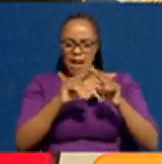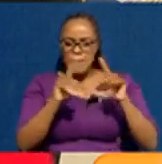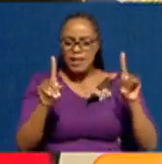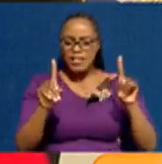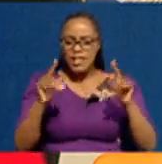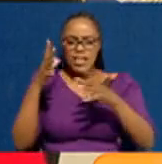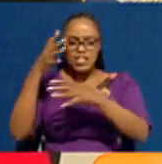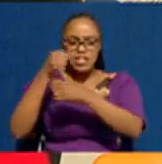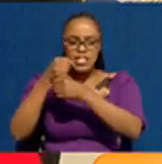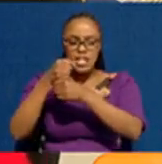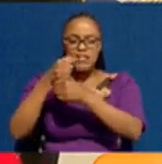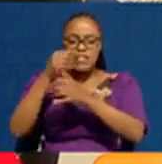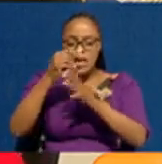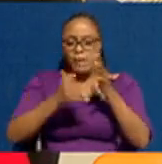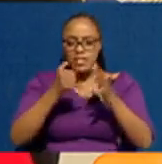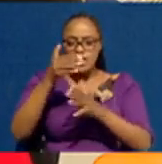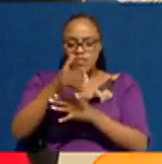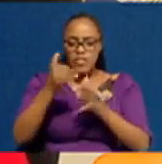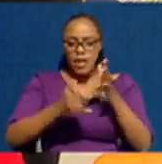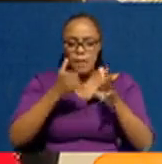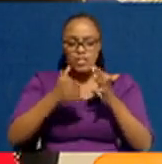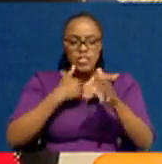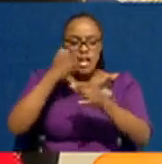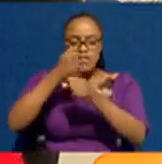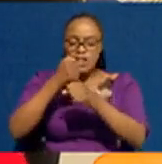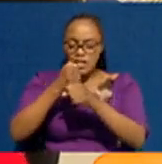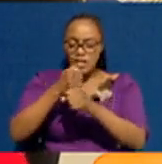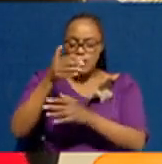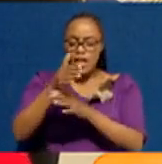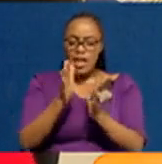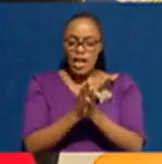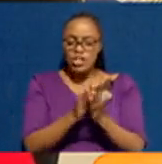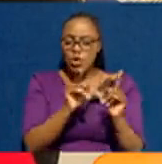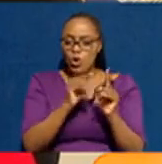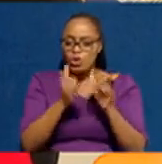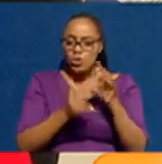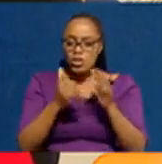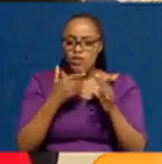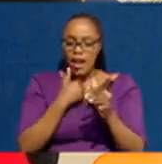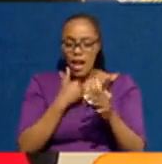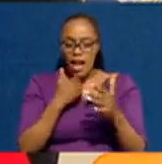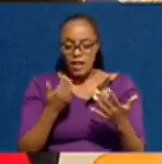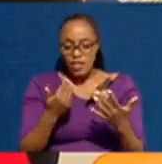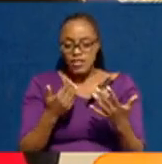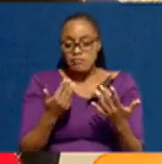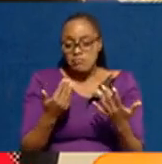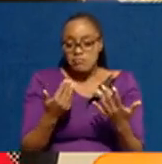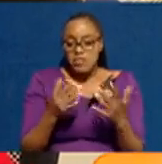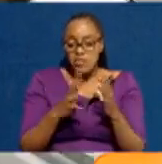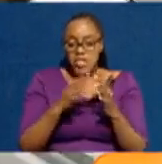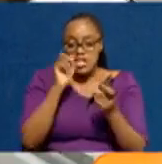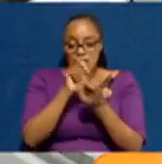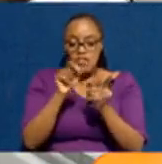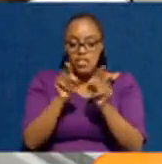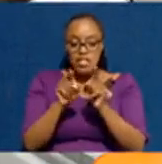trust, of course, the machine is here. The machine is state of the art, is the latest. It's the same machine you find in India or US, because it's coming from the same